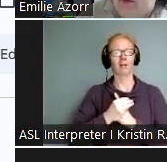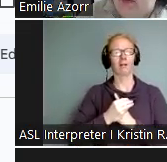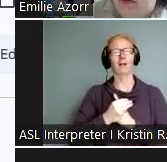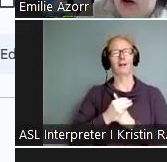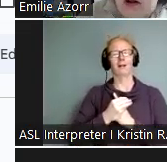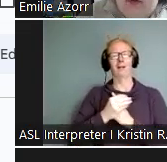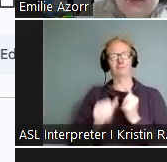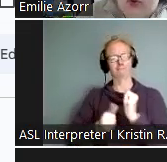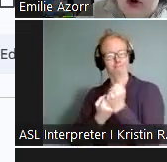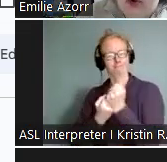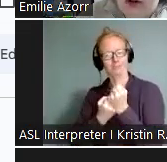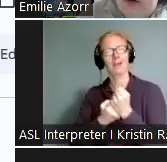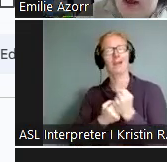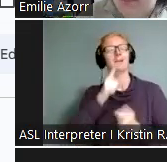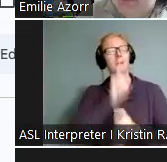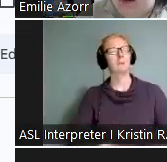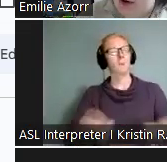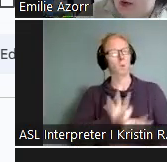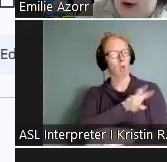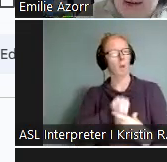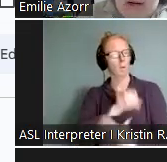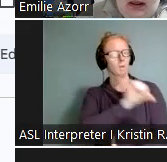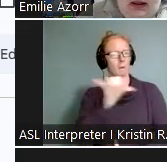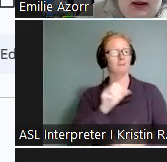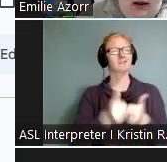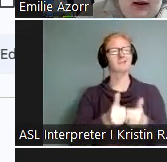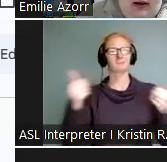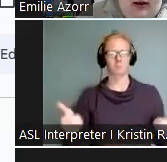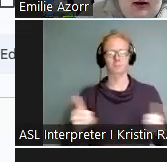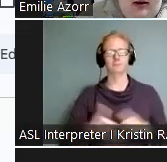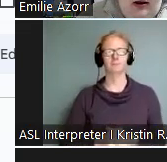considerations, and we felt that it was important to include that as a separate point.